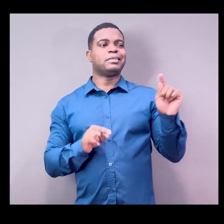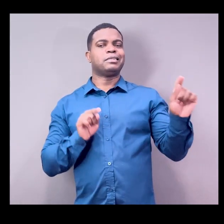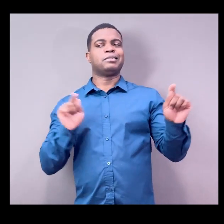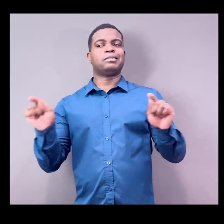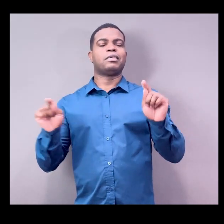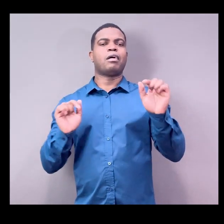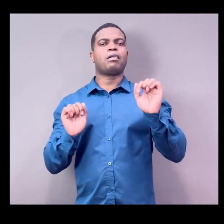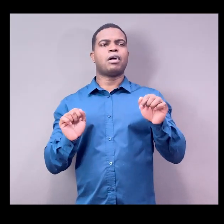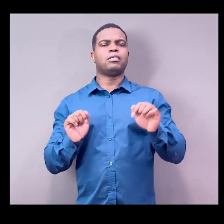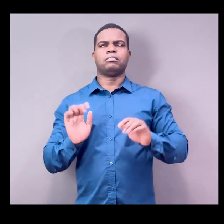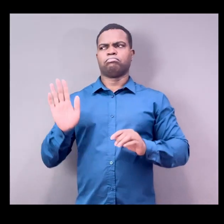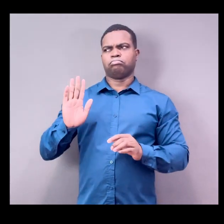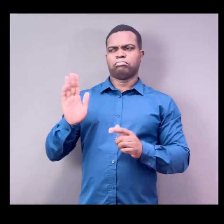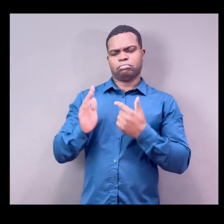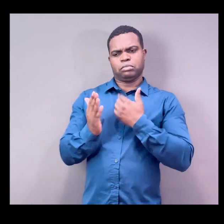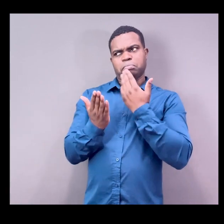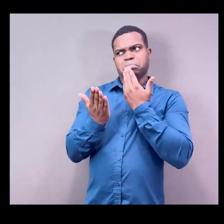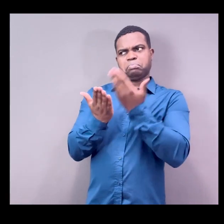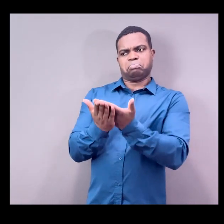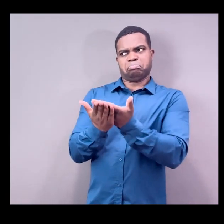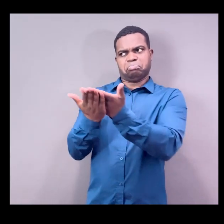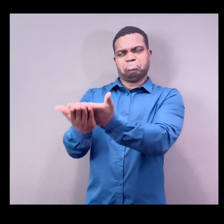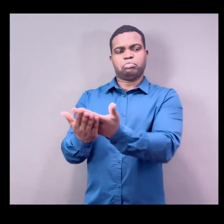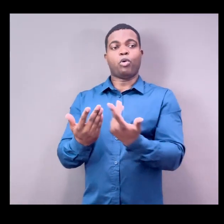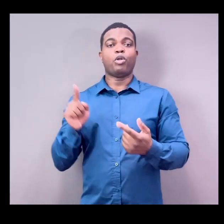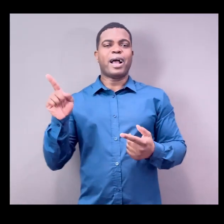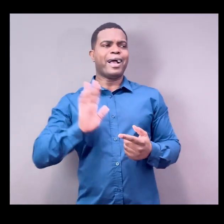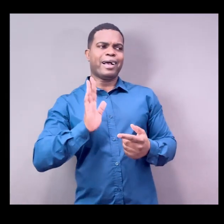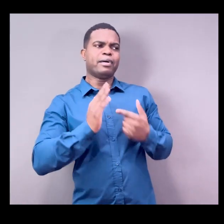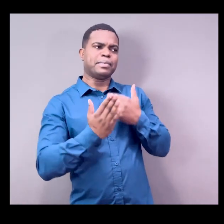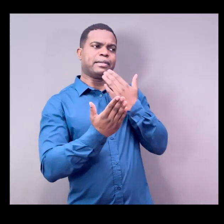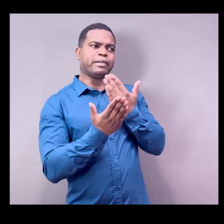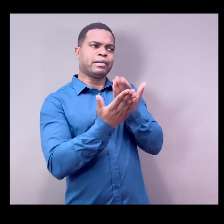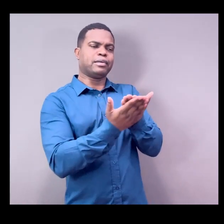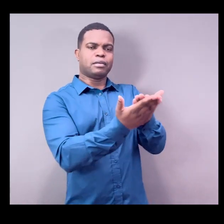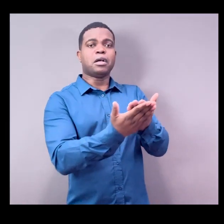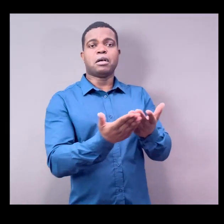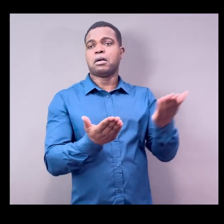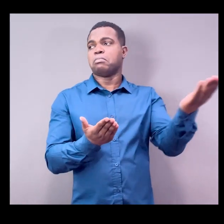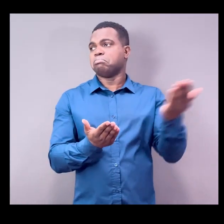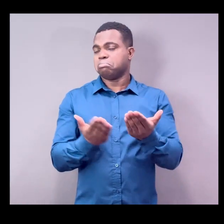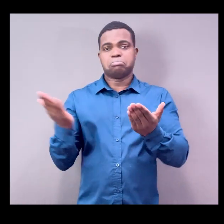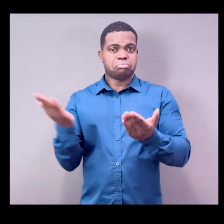provide their own recommendations. They will be able to